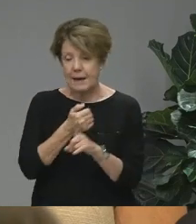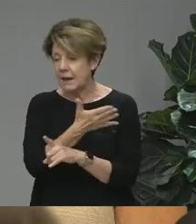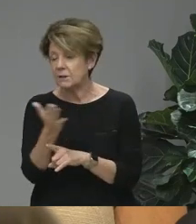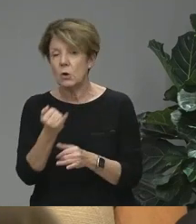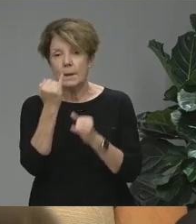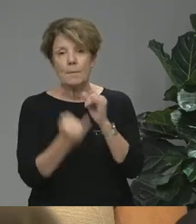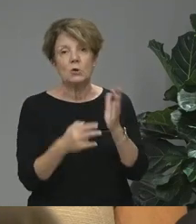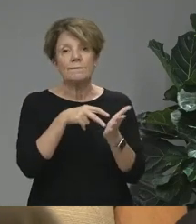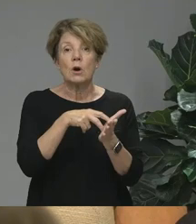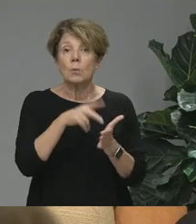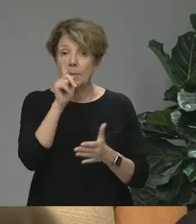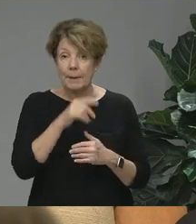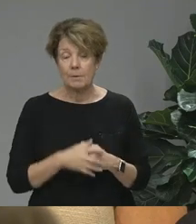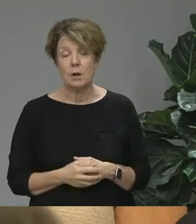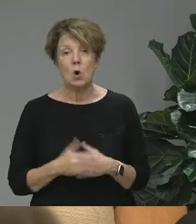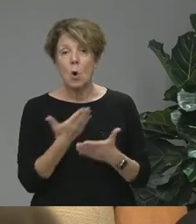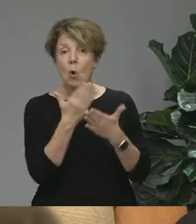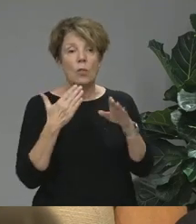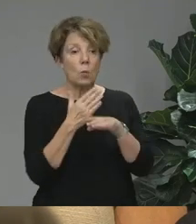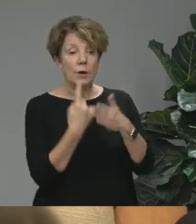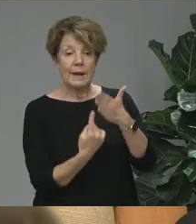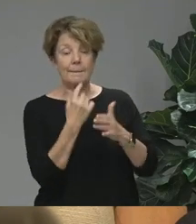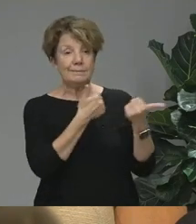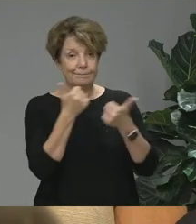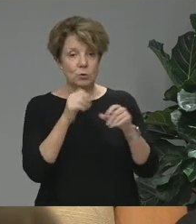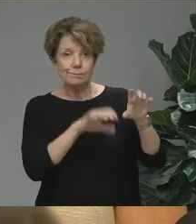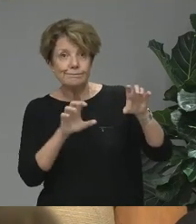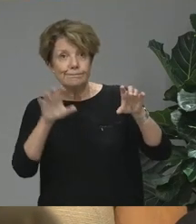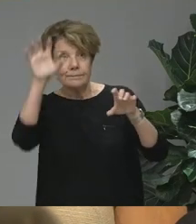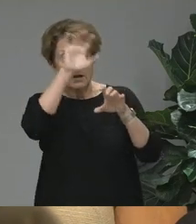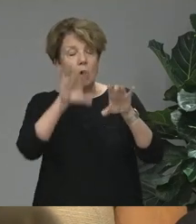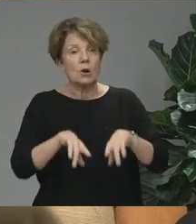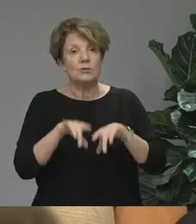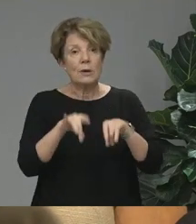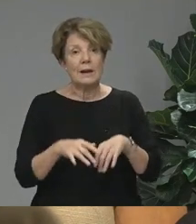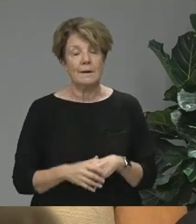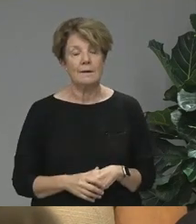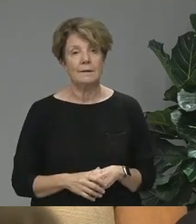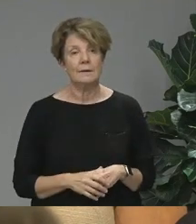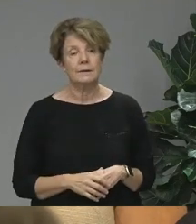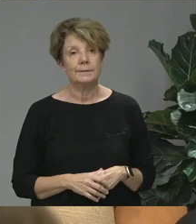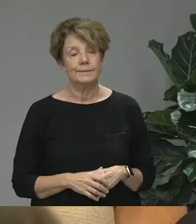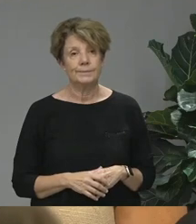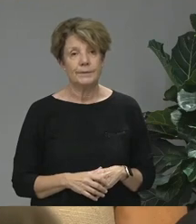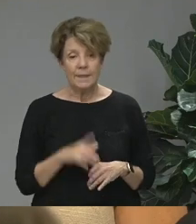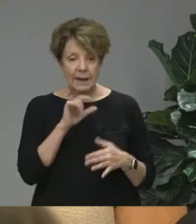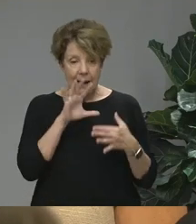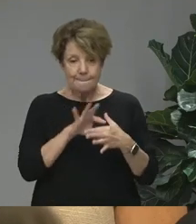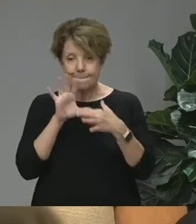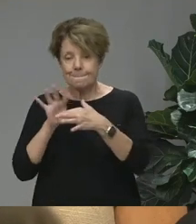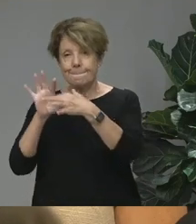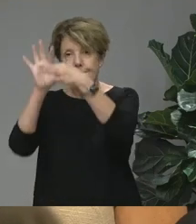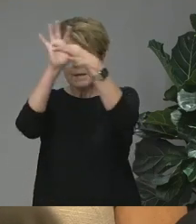people, all the good work that is done at state and territories which have Human Rights Act, which can engage in their